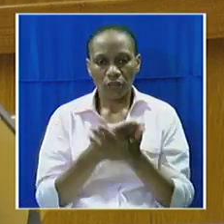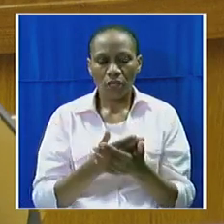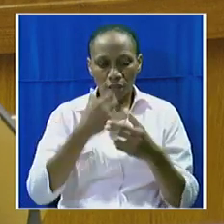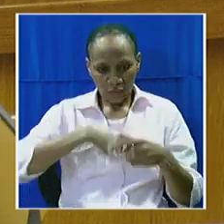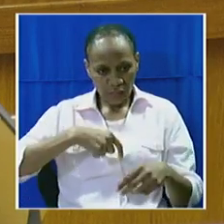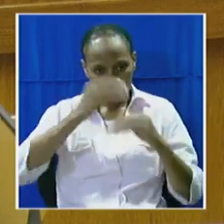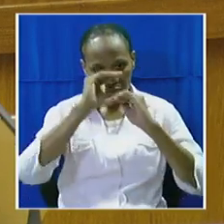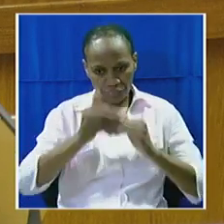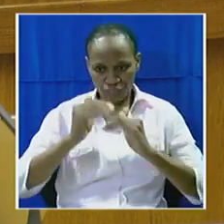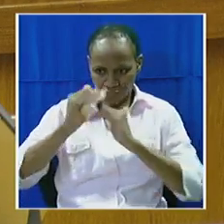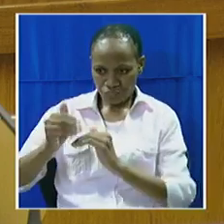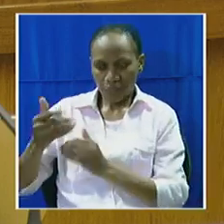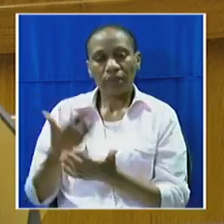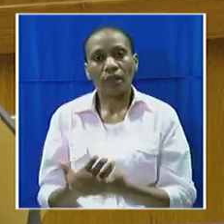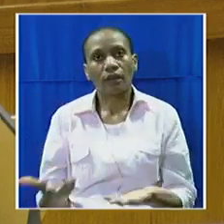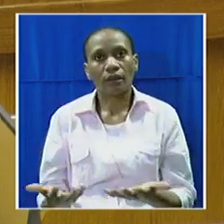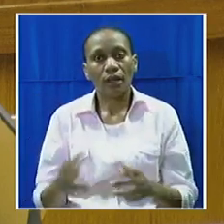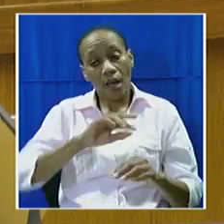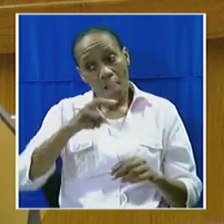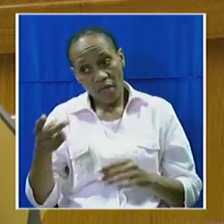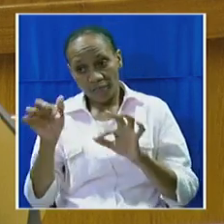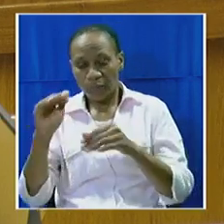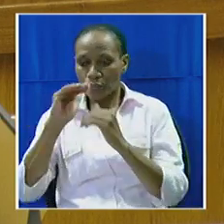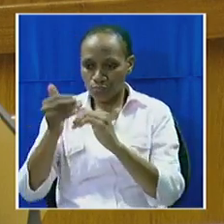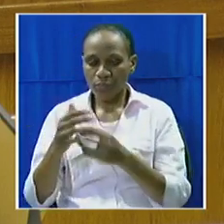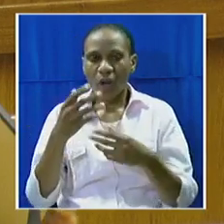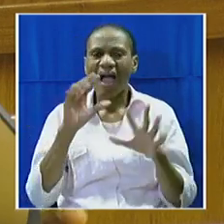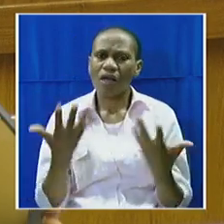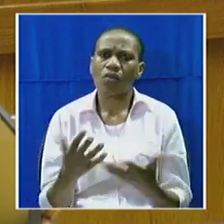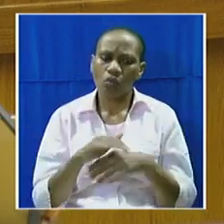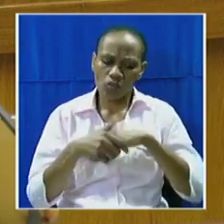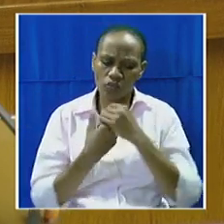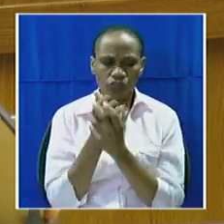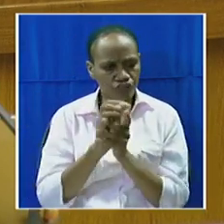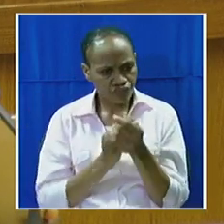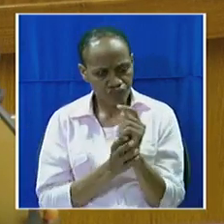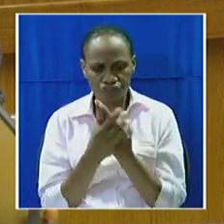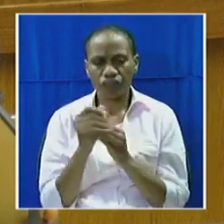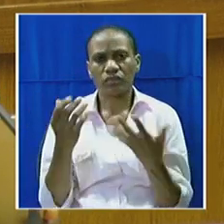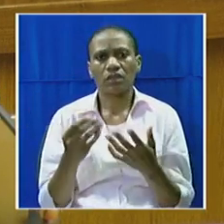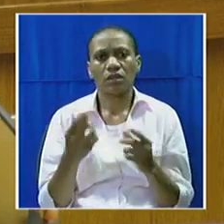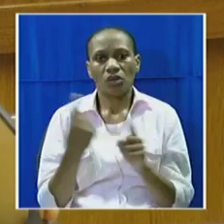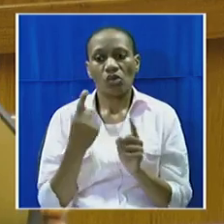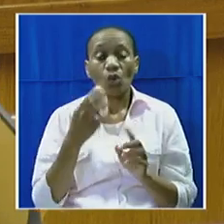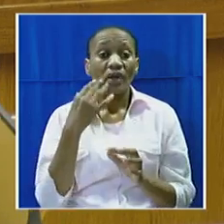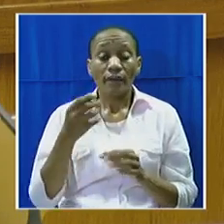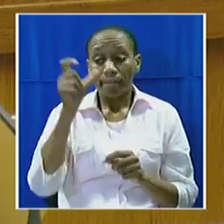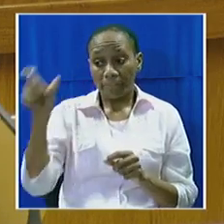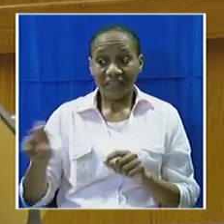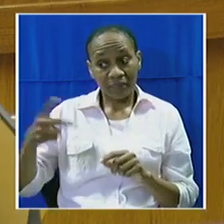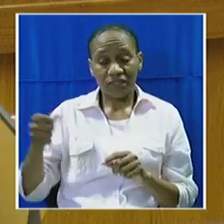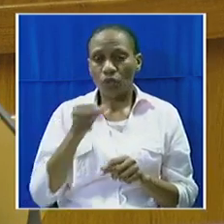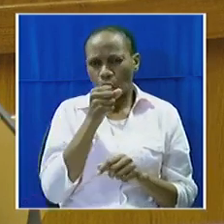or his health and protect others by frequently washing hands, maintain social distance from someone sneezing or